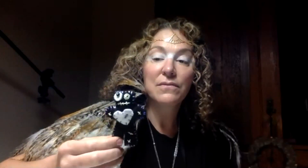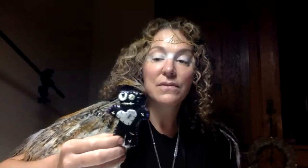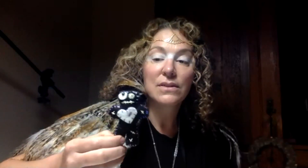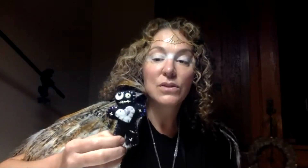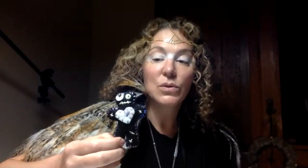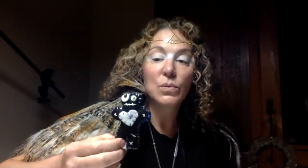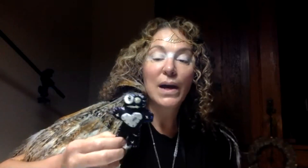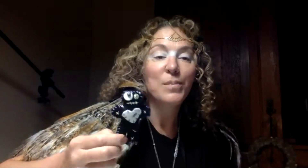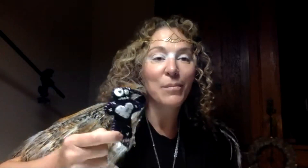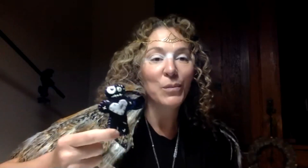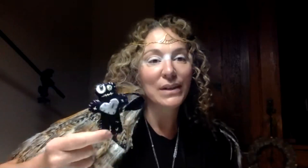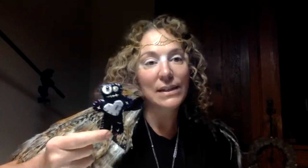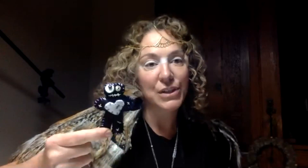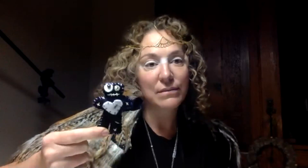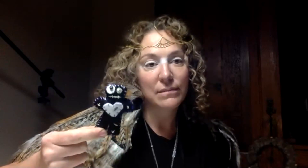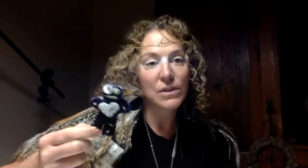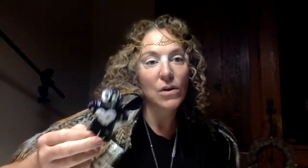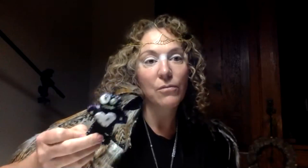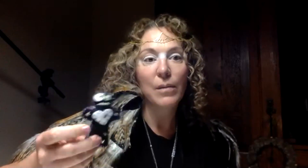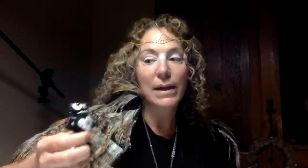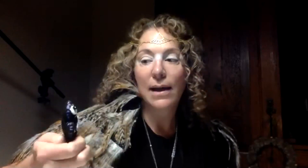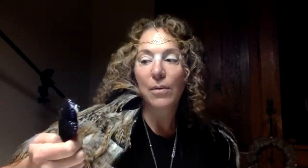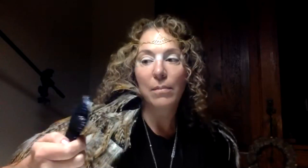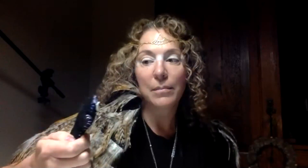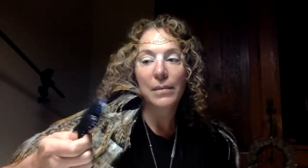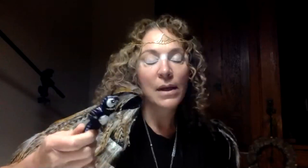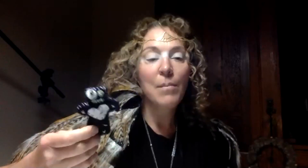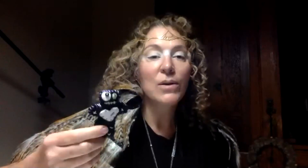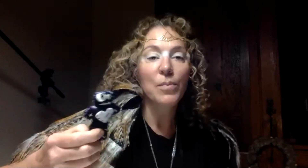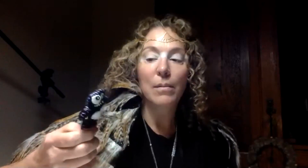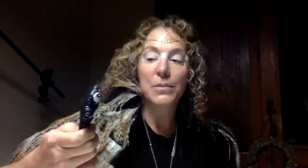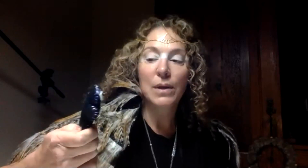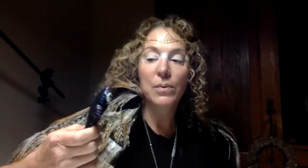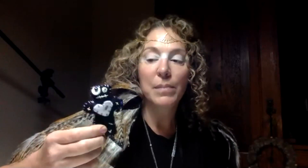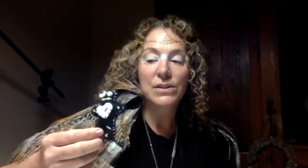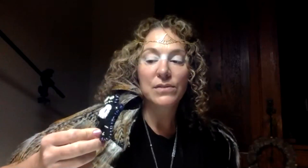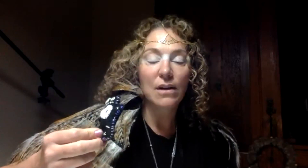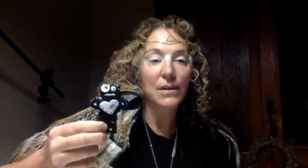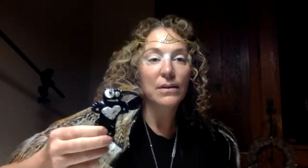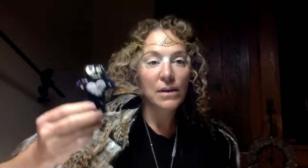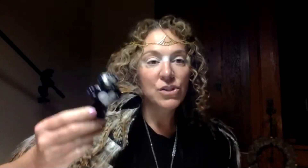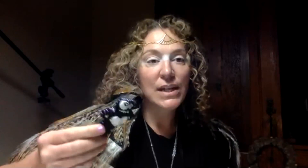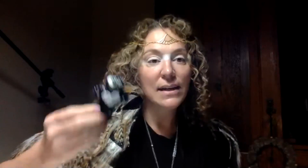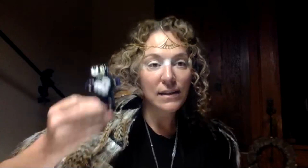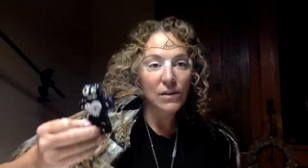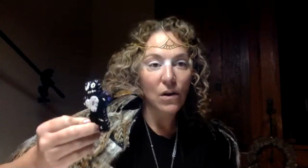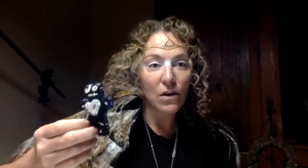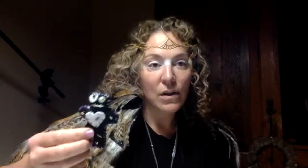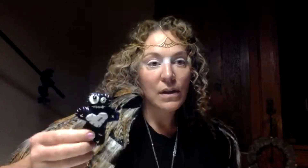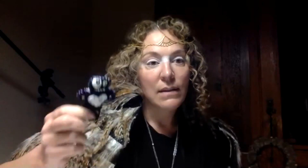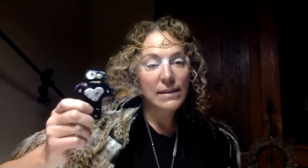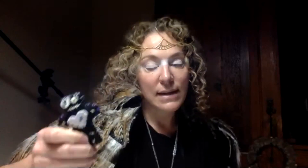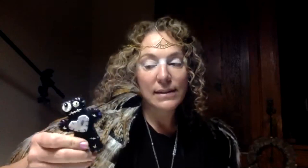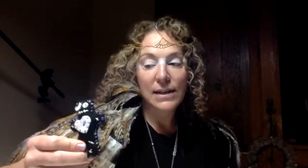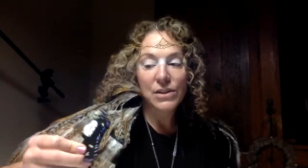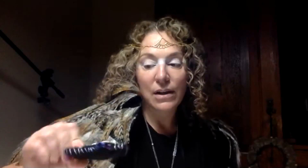stuff to help someone with a condition. So a friend of mine had a medical problem. So I put a bunch of stuff that she needed into the doll